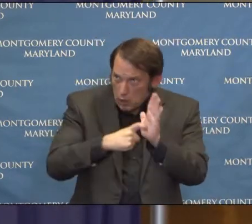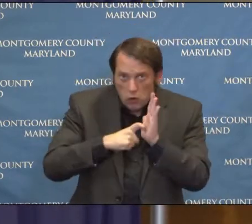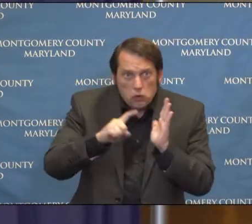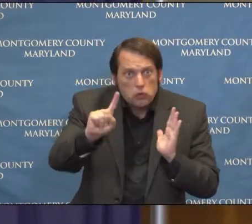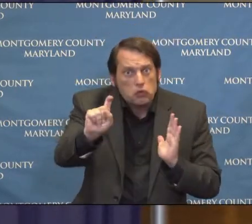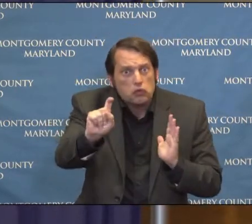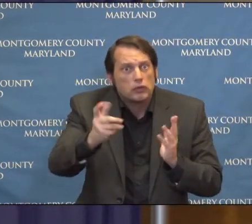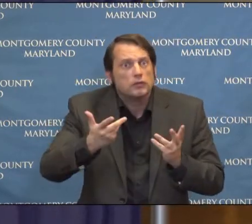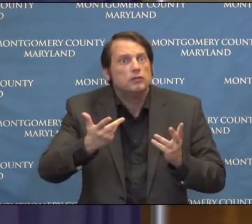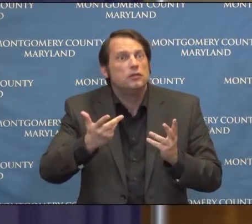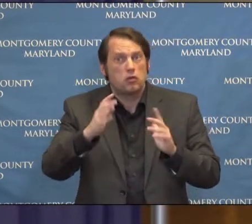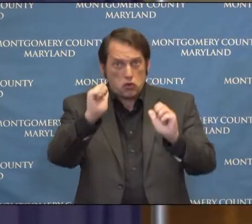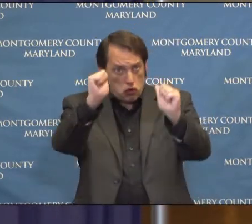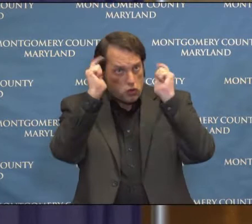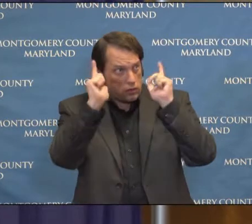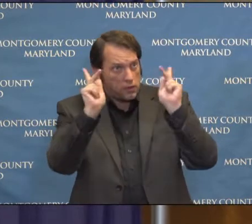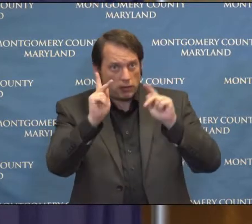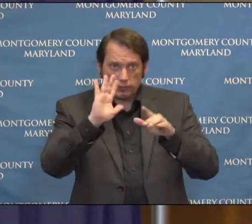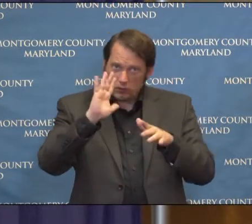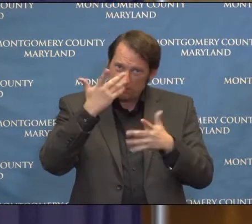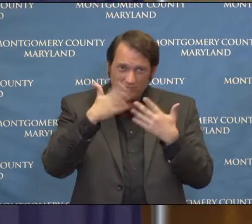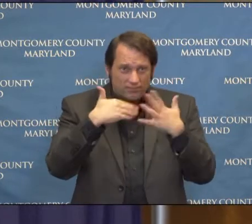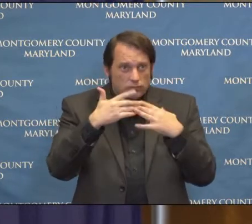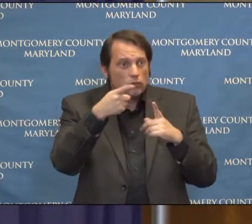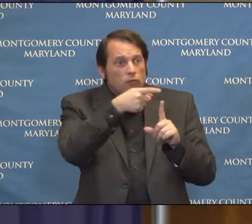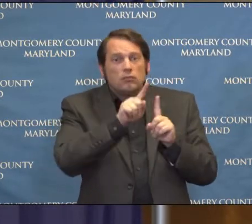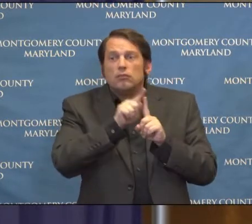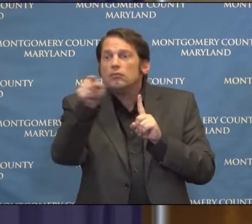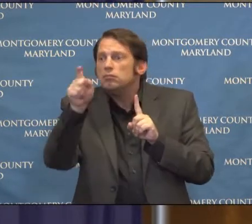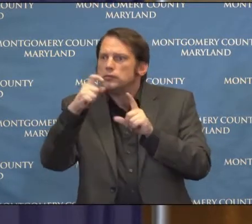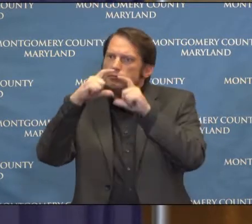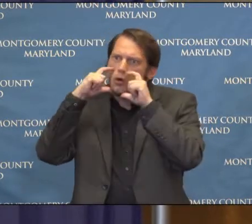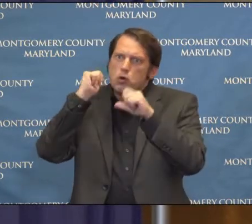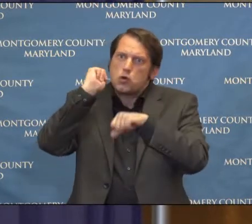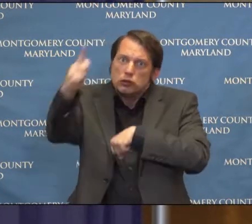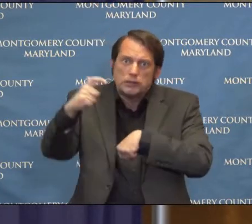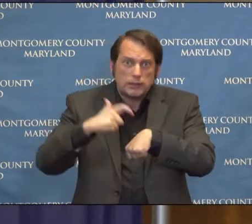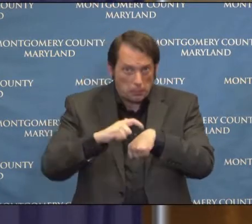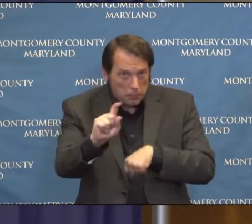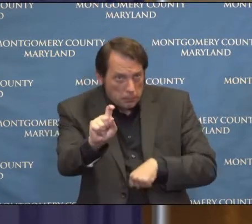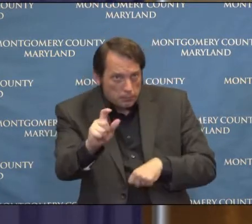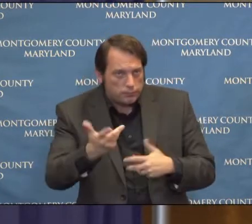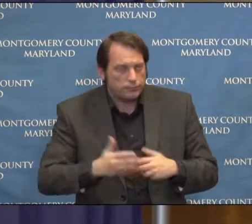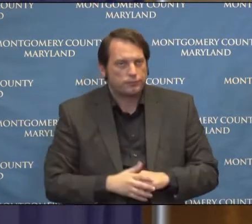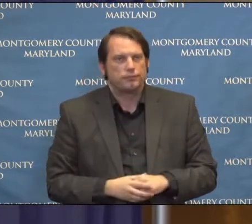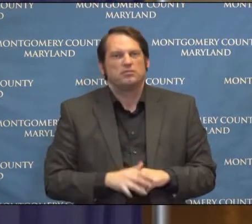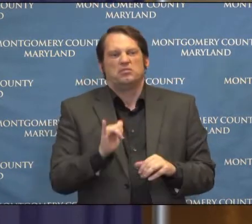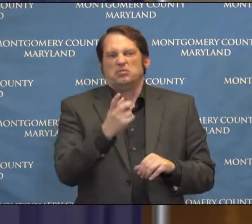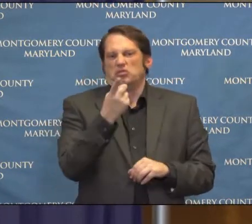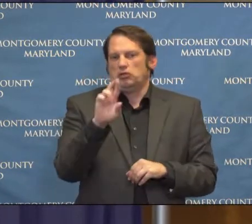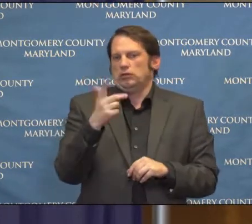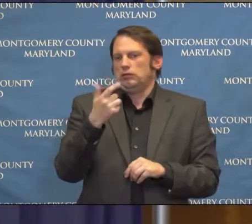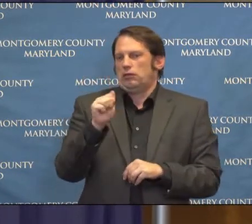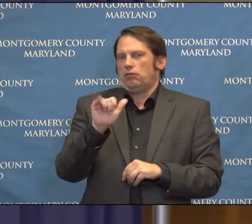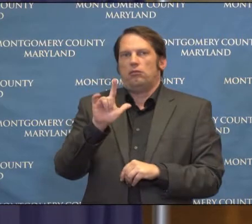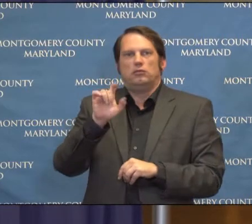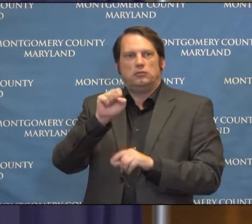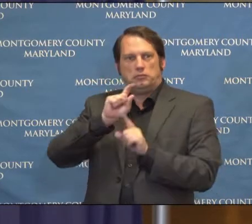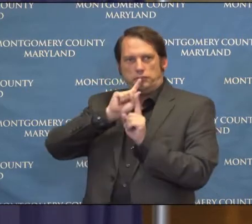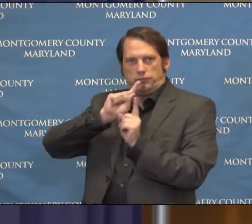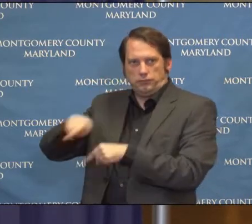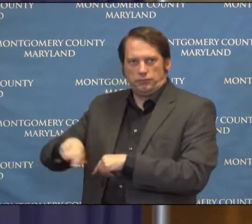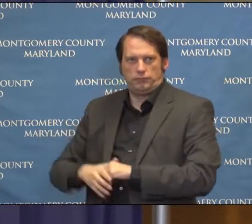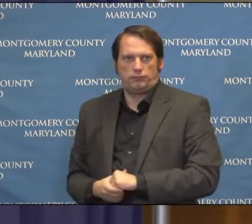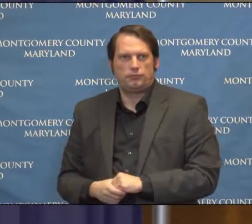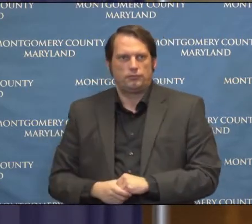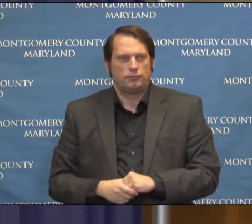whenever and wherever they go out? Okay. So I want to make sure people at home understand why we're using different terms, so face coverings versus